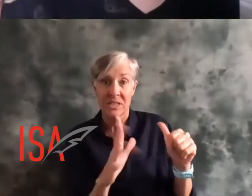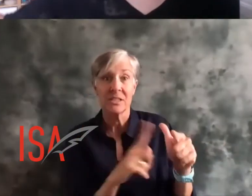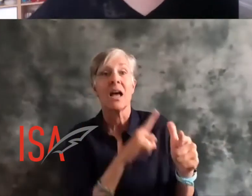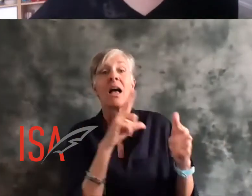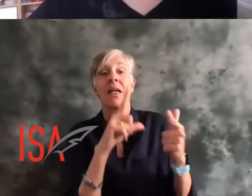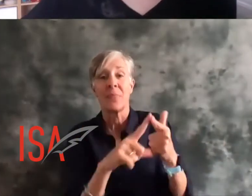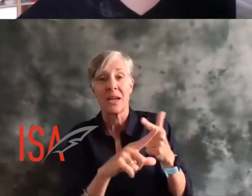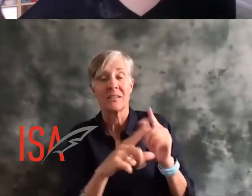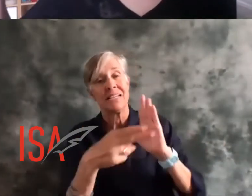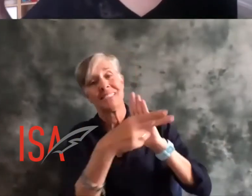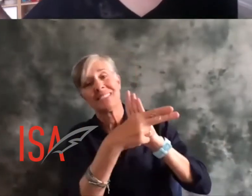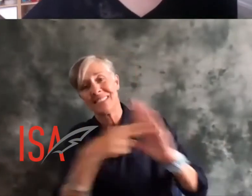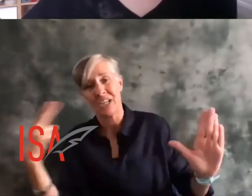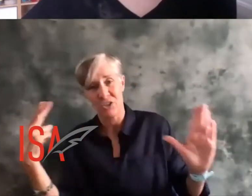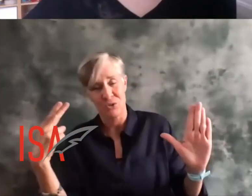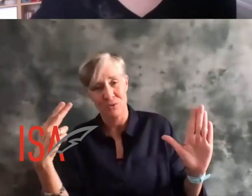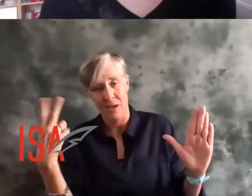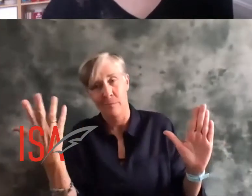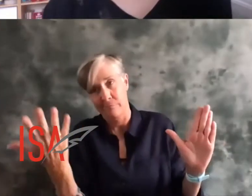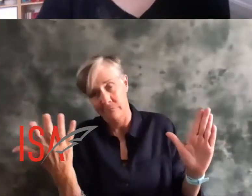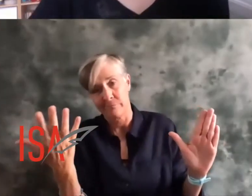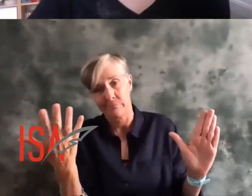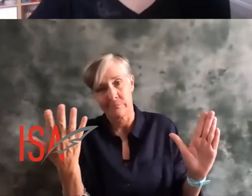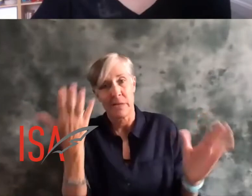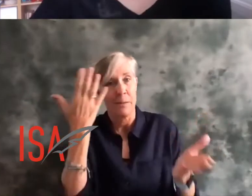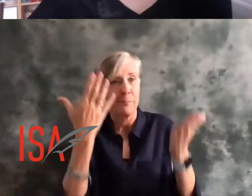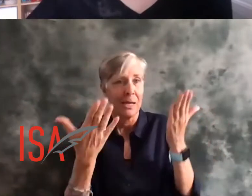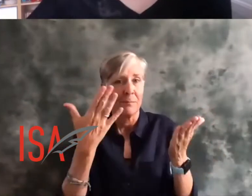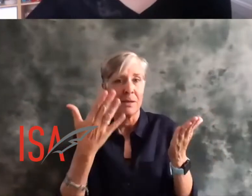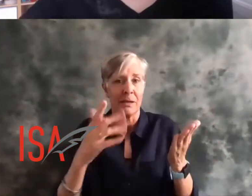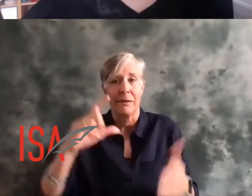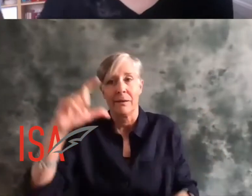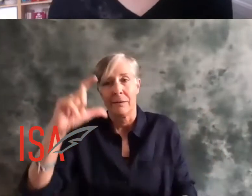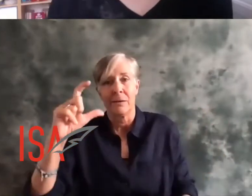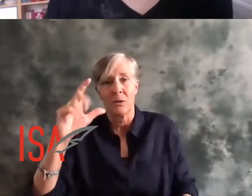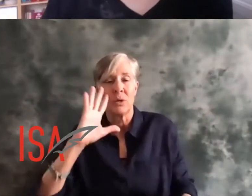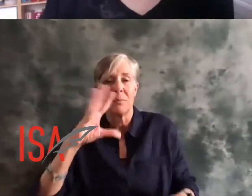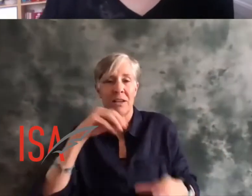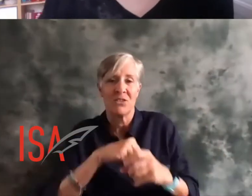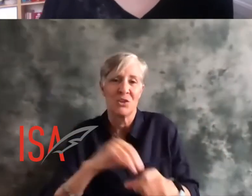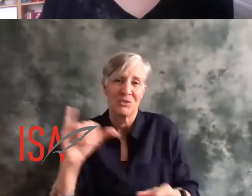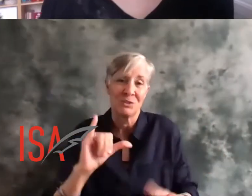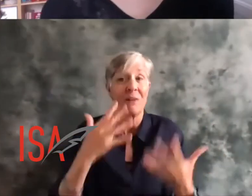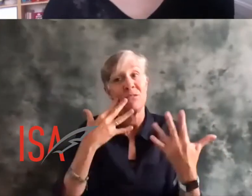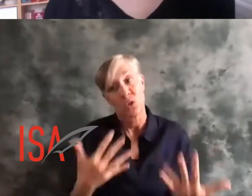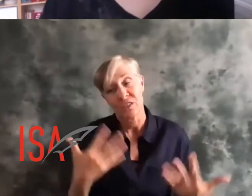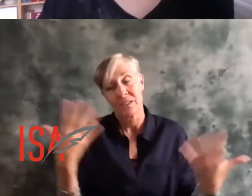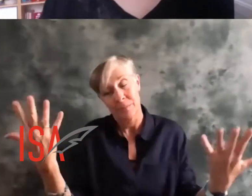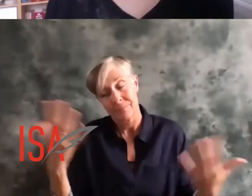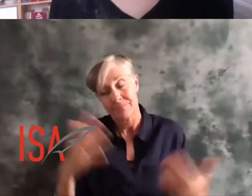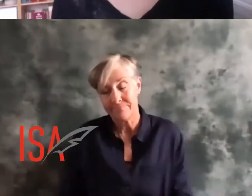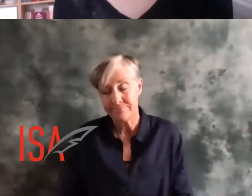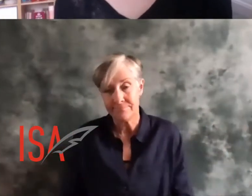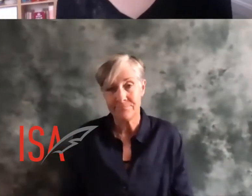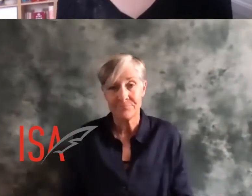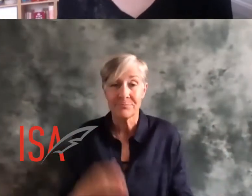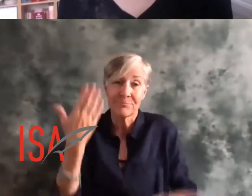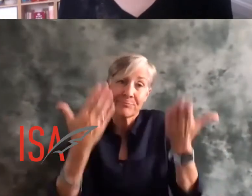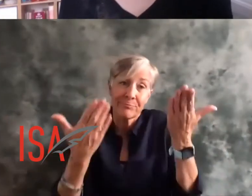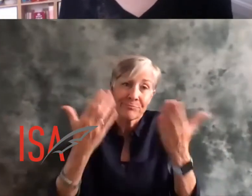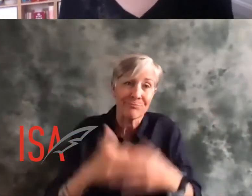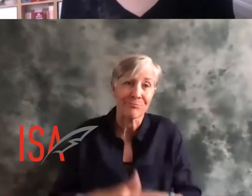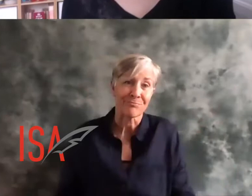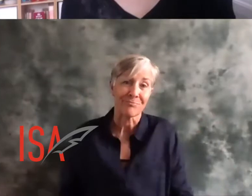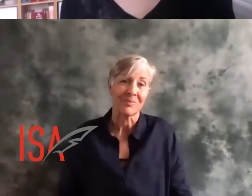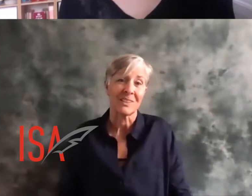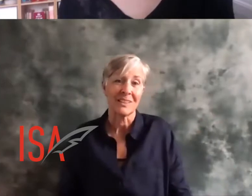the stereotype that may be coming into play, unfortunately, but maybe,